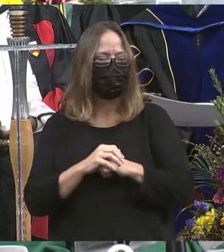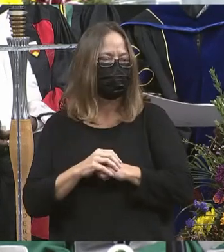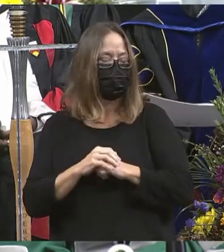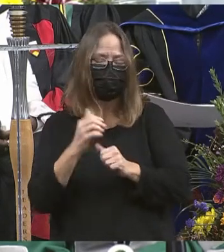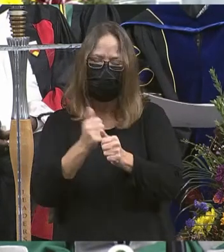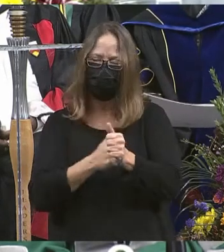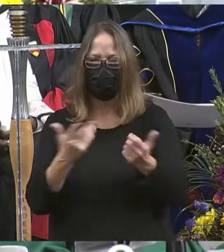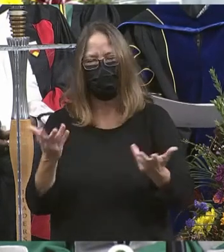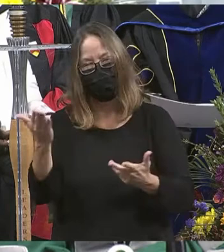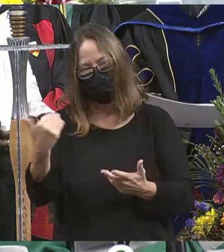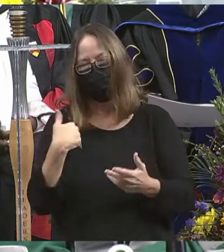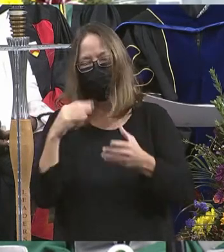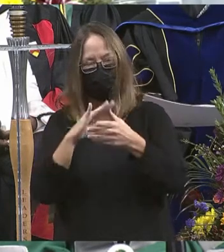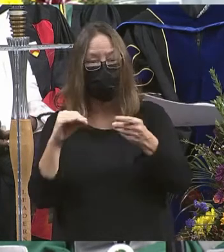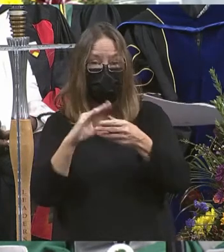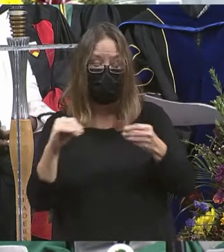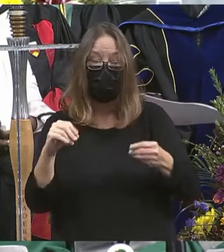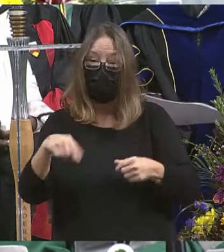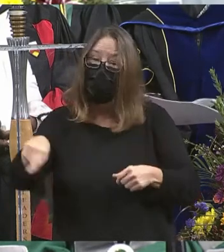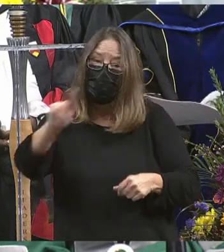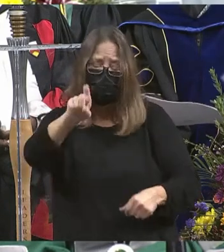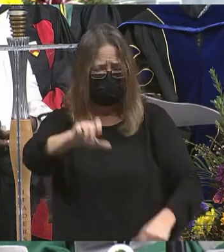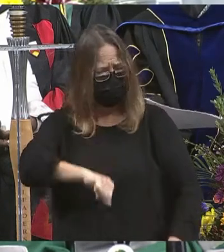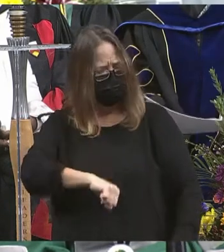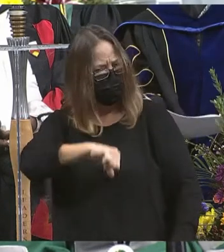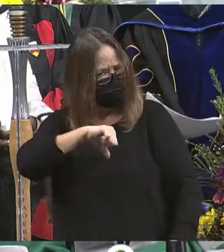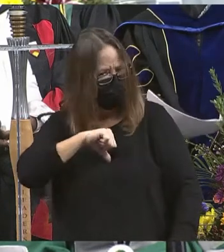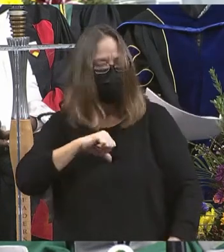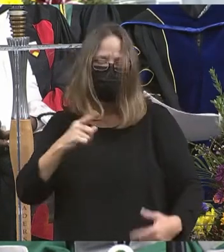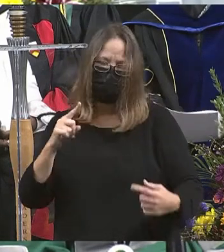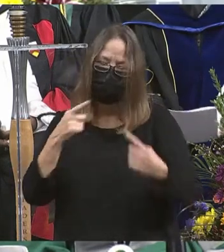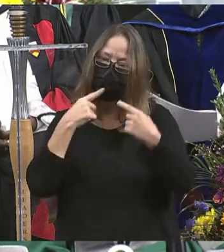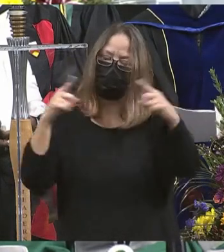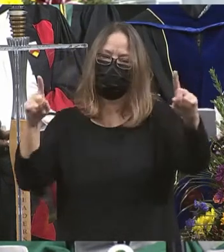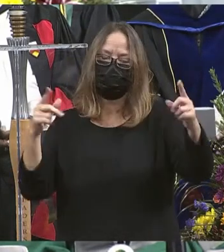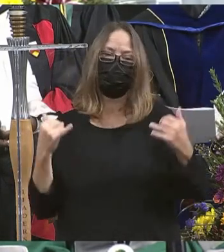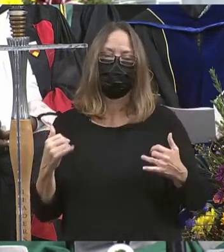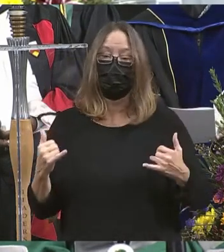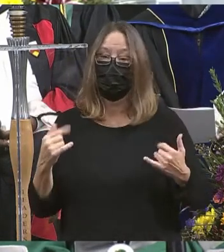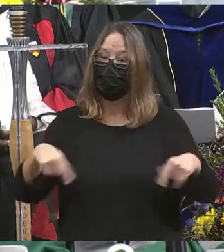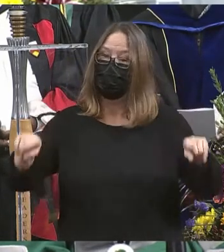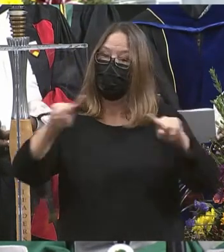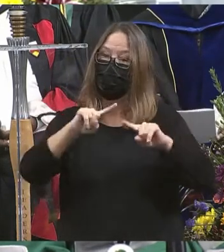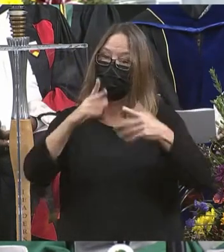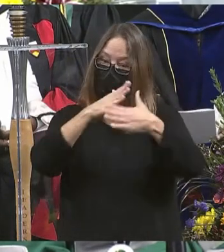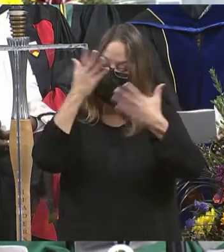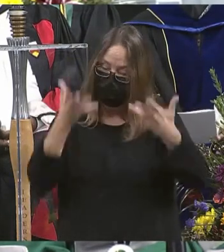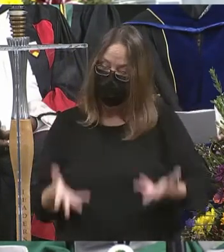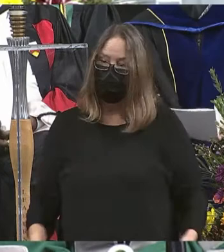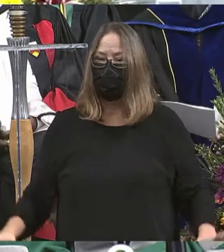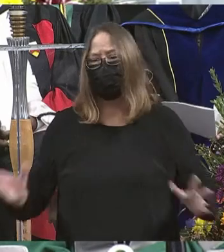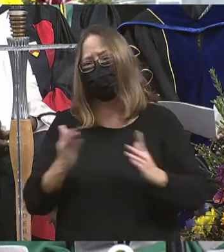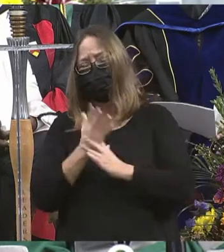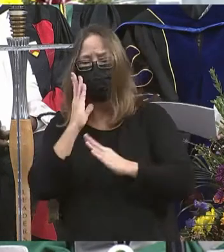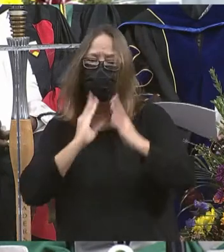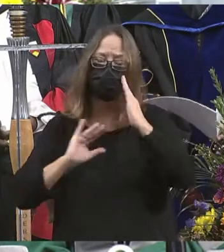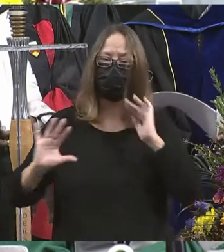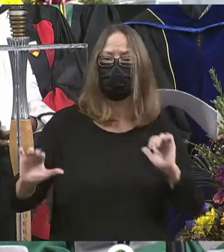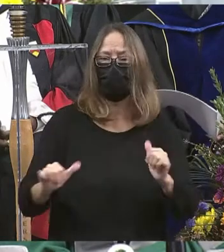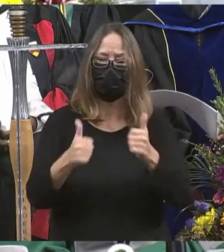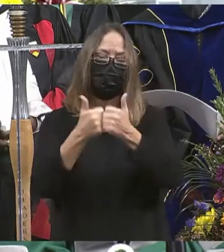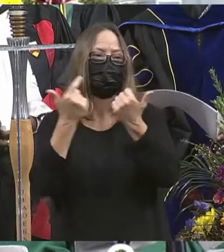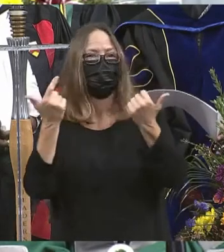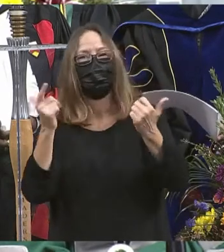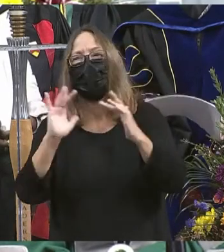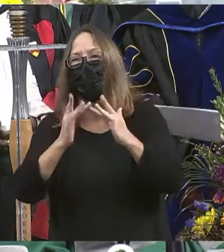has a story, and you should be extremely proud that you guys have come this far and that we did it through all those troubles, all those